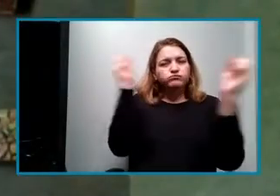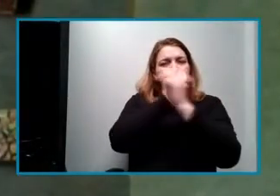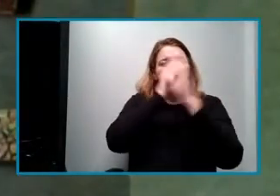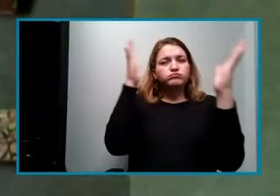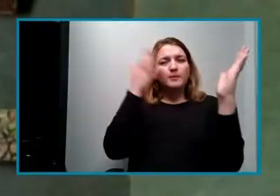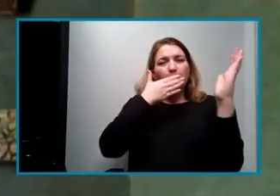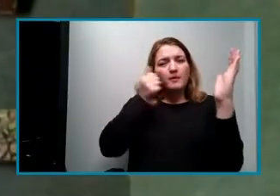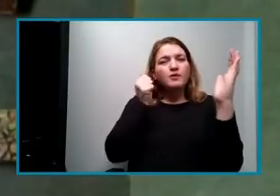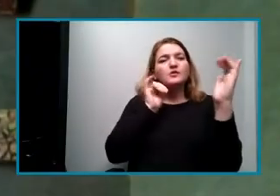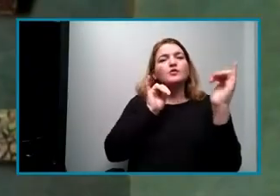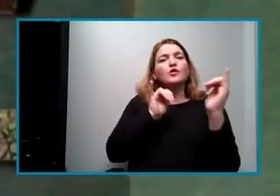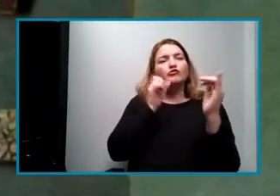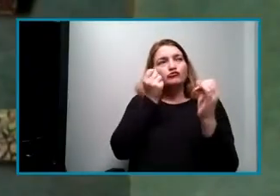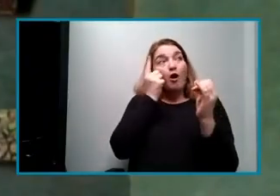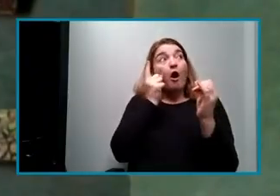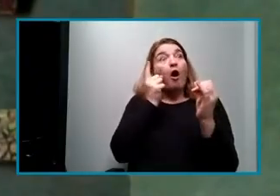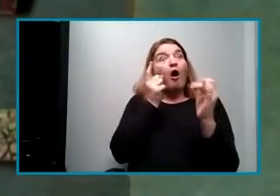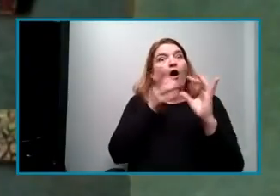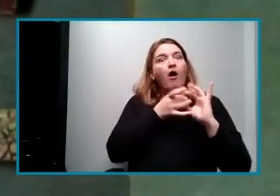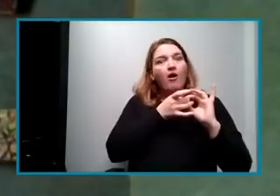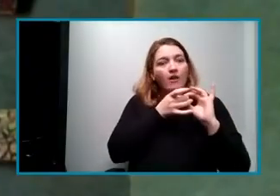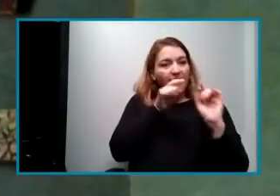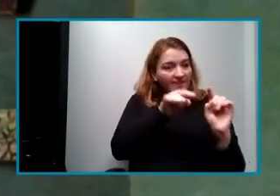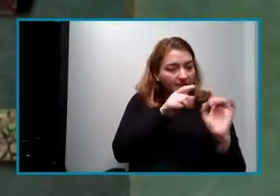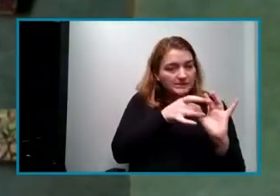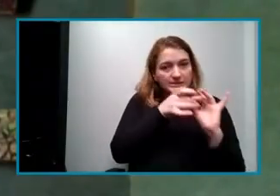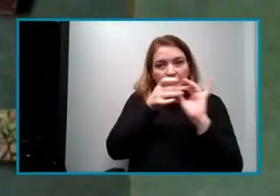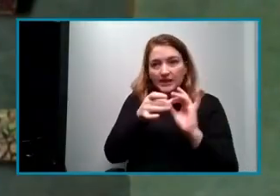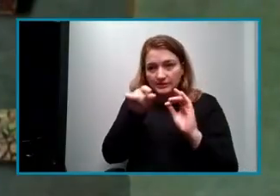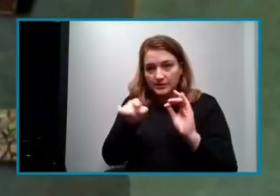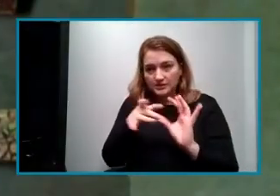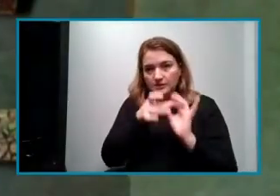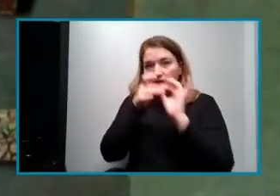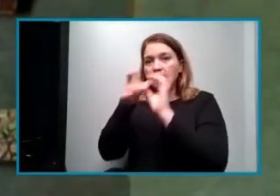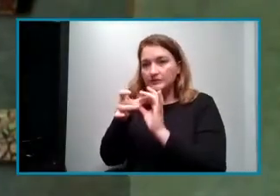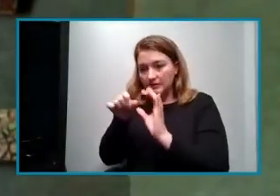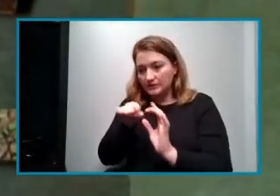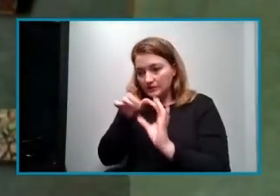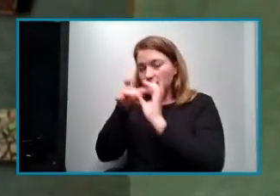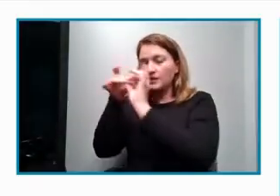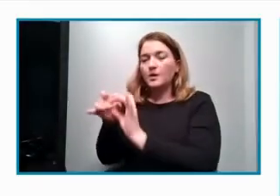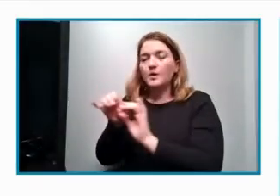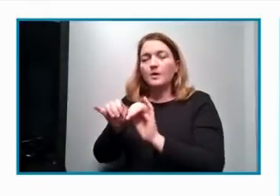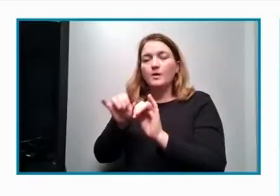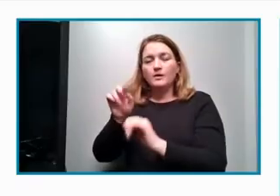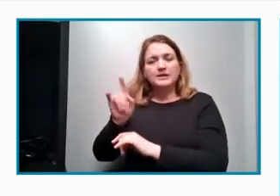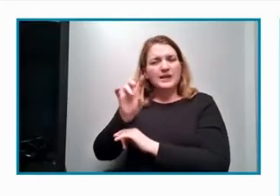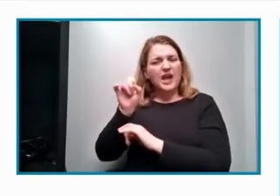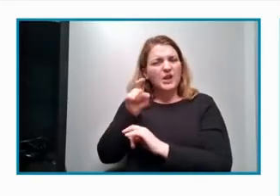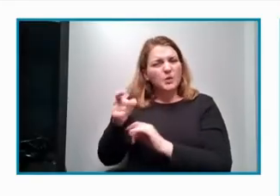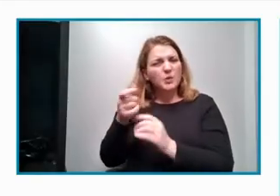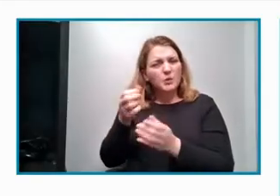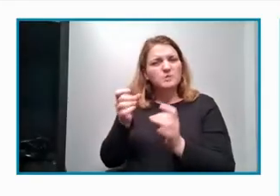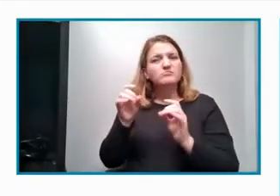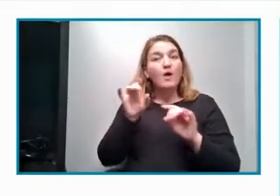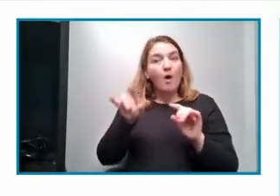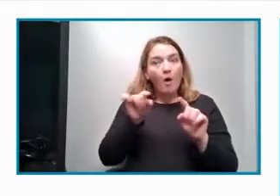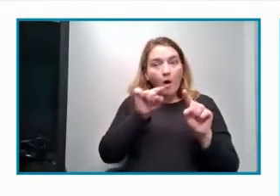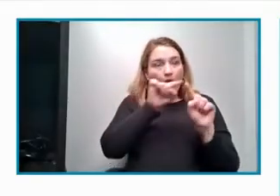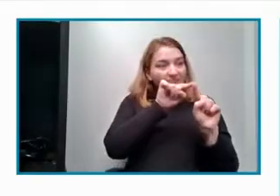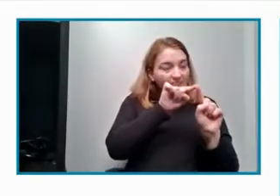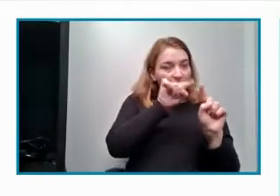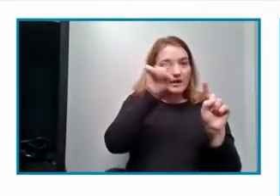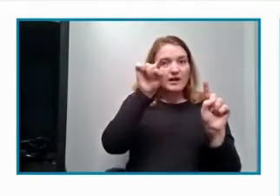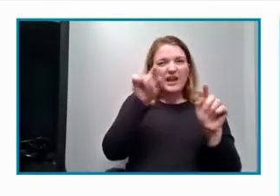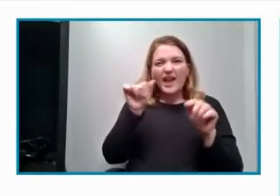just thinking about it or hearing about it, but when you guys came in and Kelly, you made those connections with the arrows and everything, and we did the mapping.